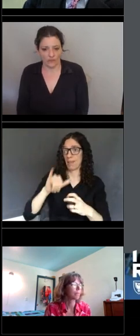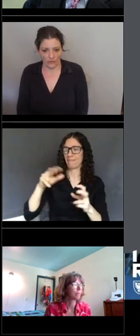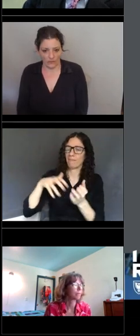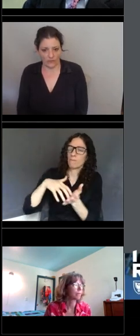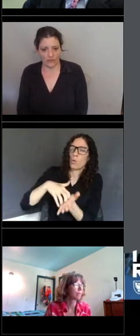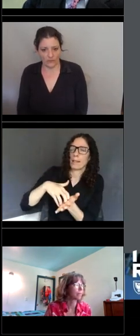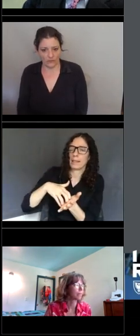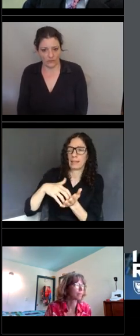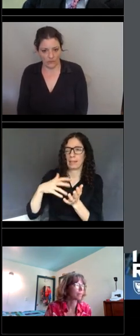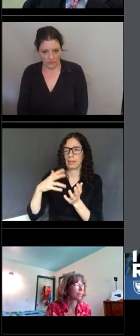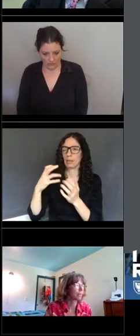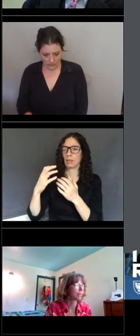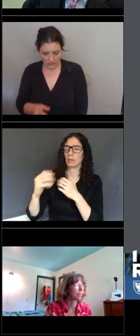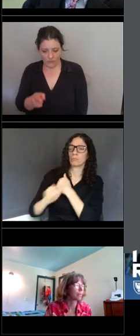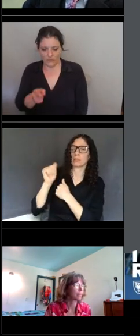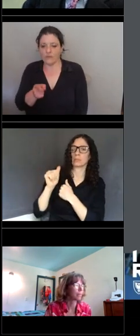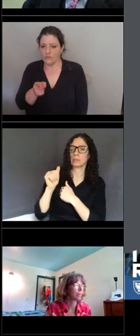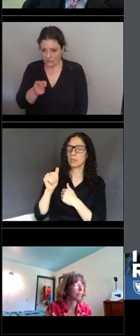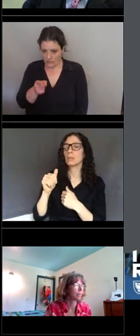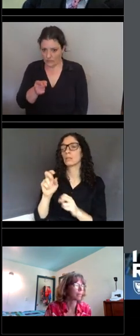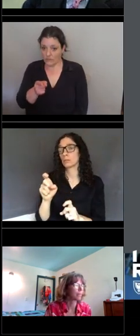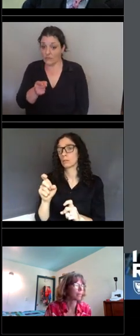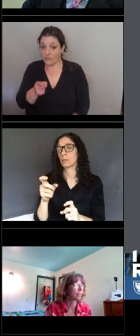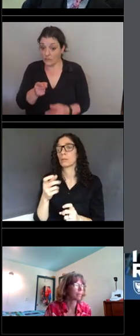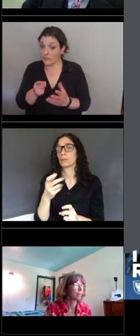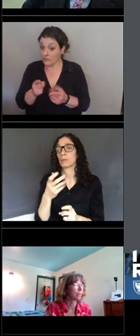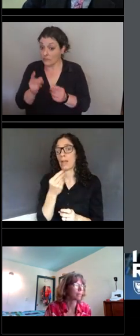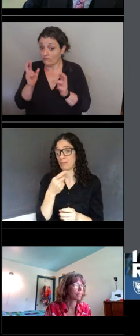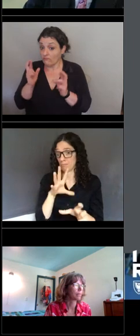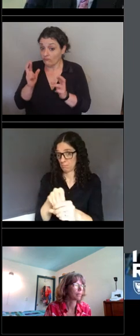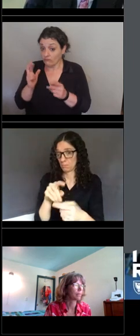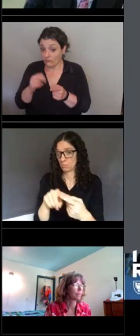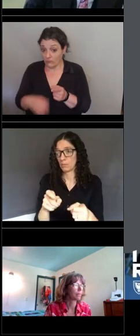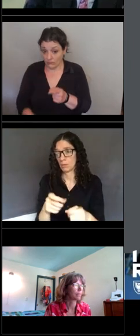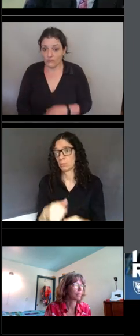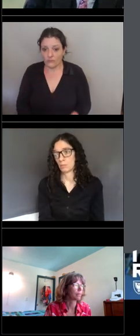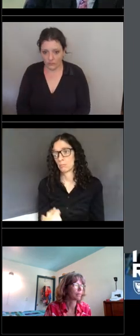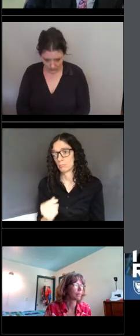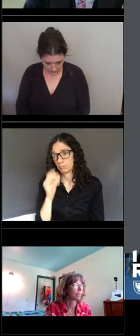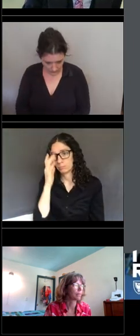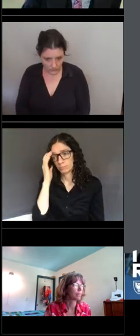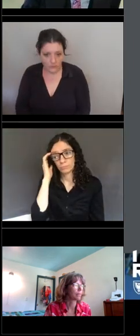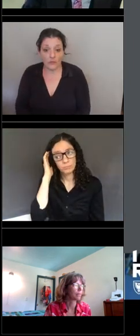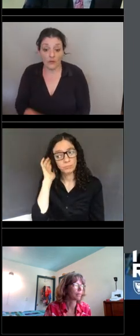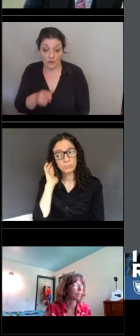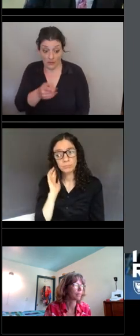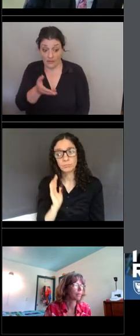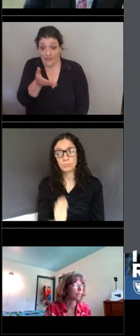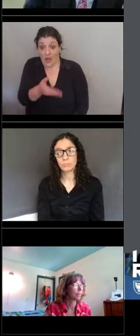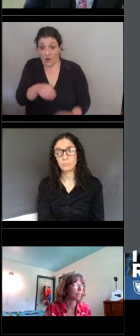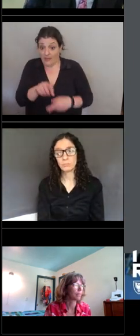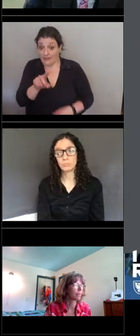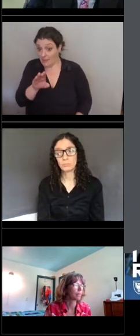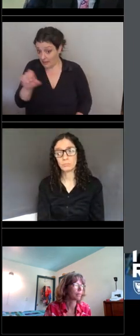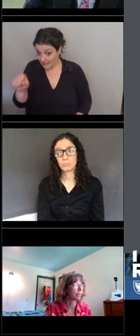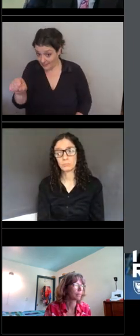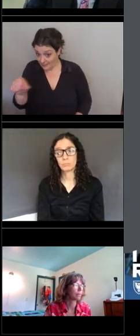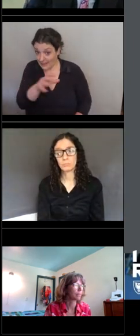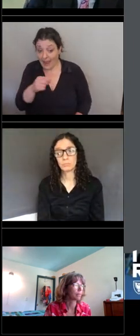assessments were itemized as actions themselves. So they exist within the database and of course are linked to